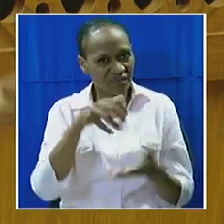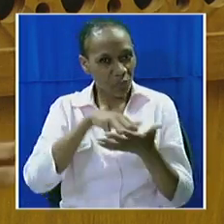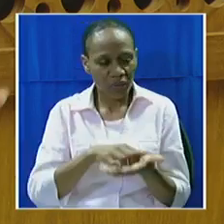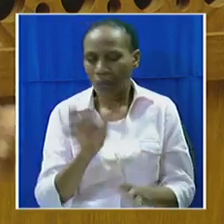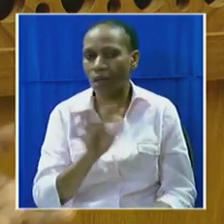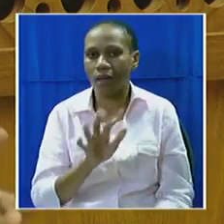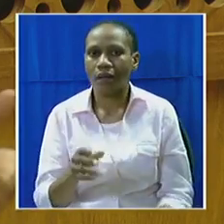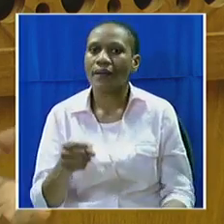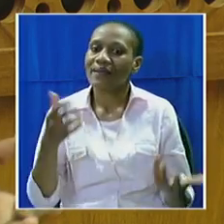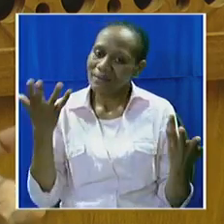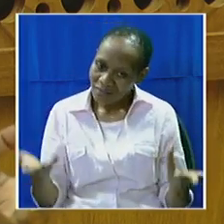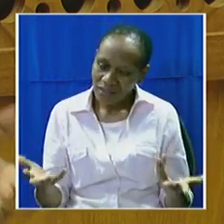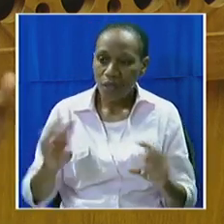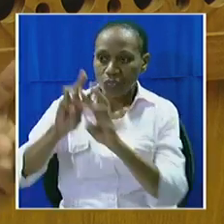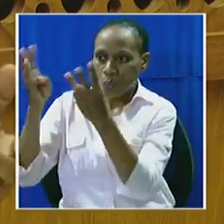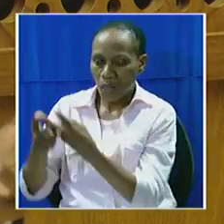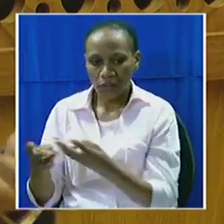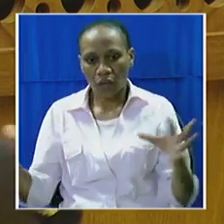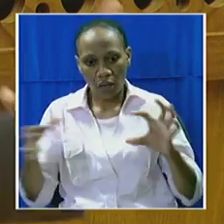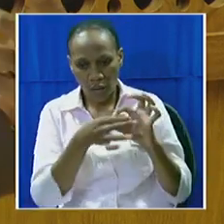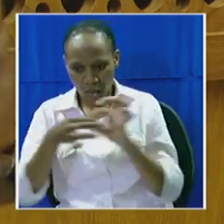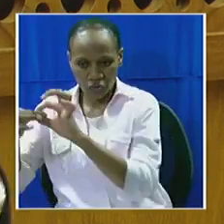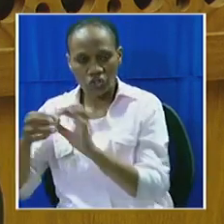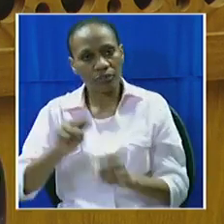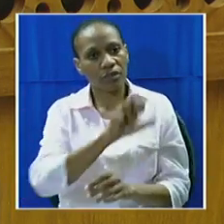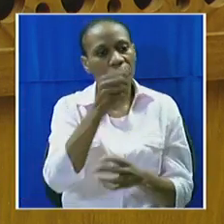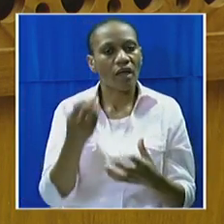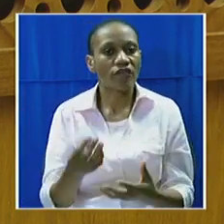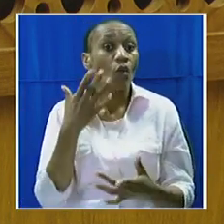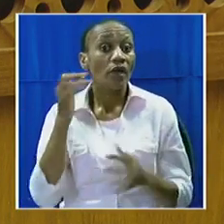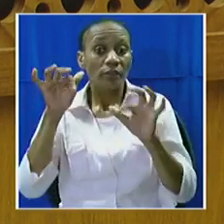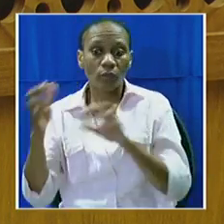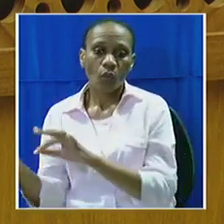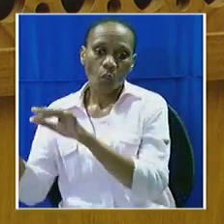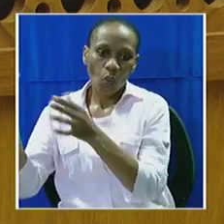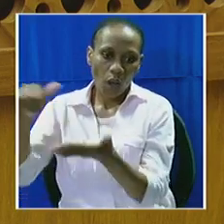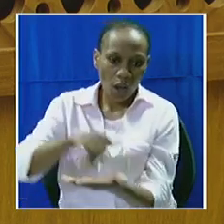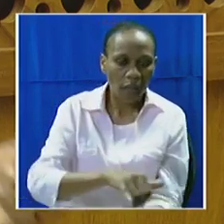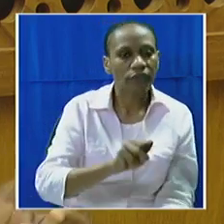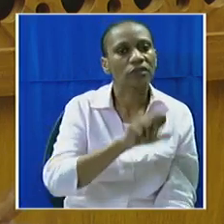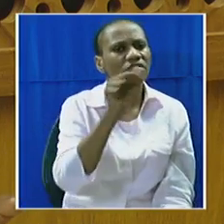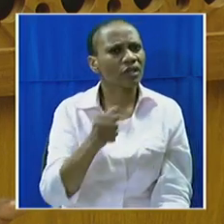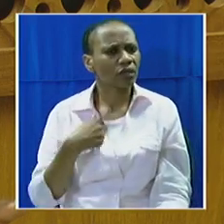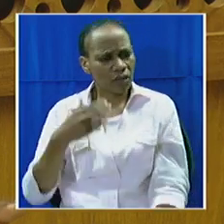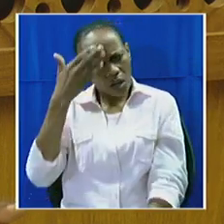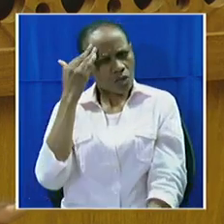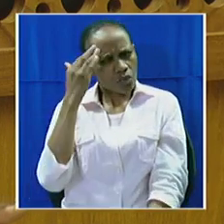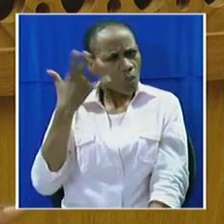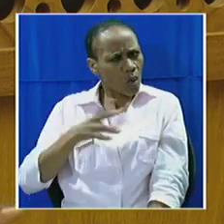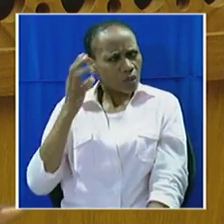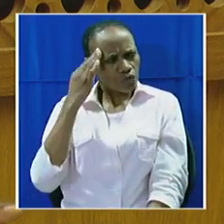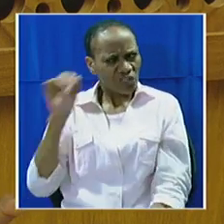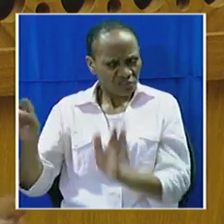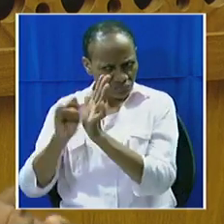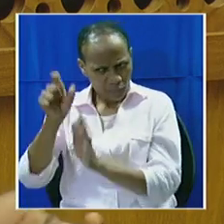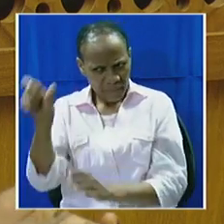social interaction that we have with the world, and therefore when people come over into South Africa, we just need to know there are certain basic precautions that we need to take